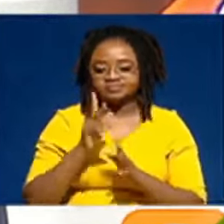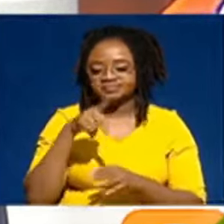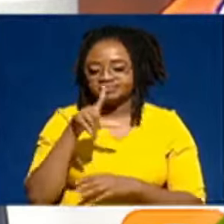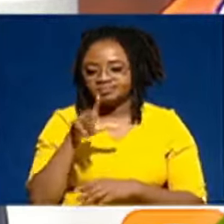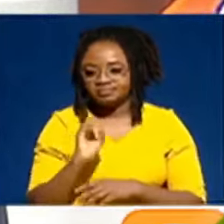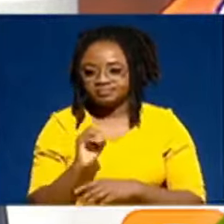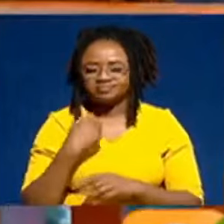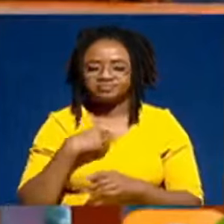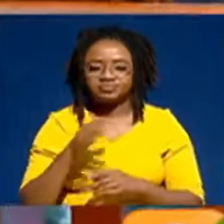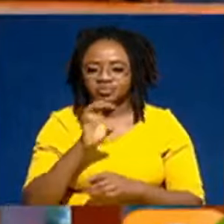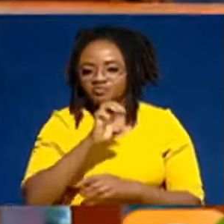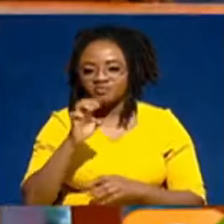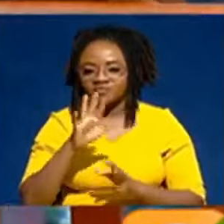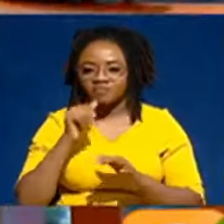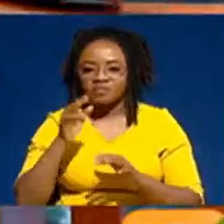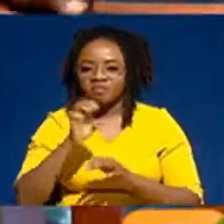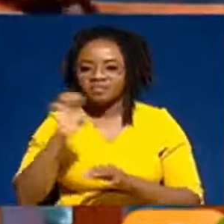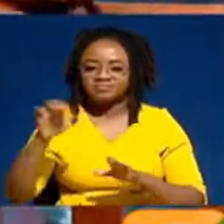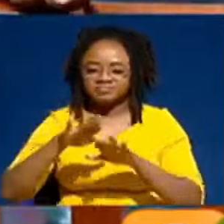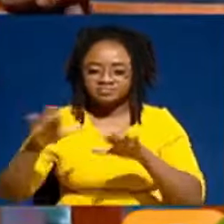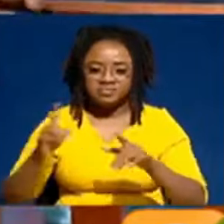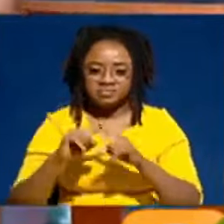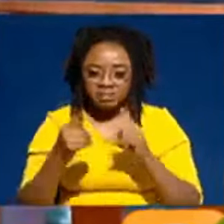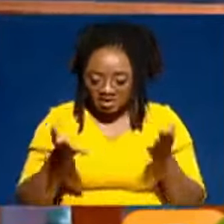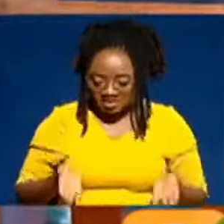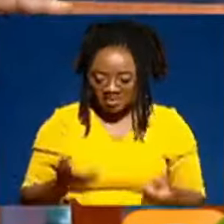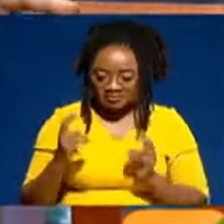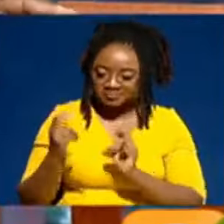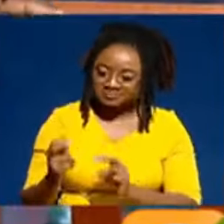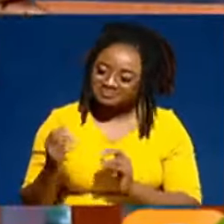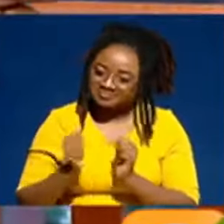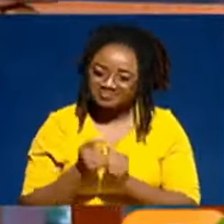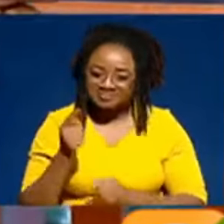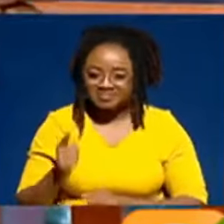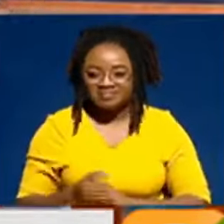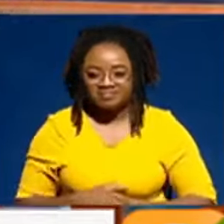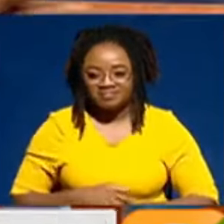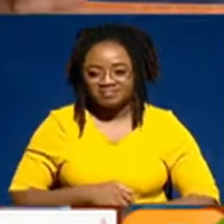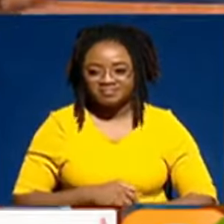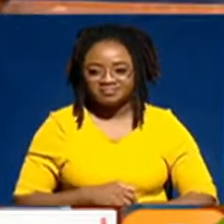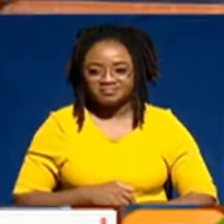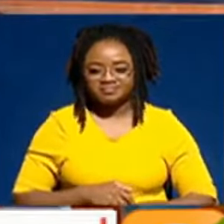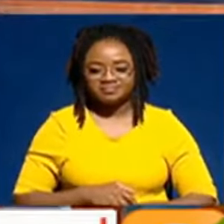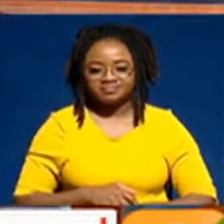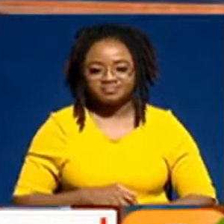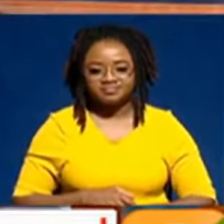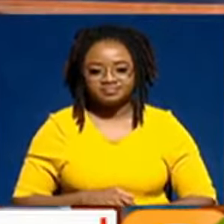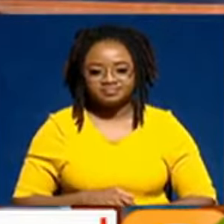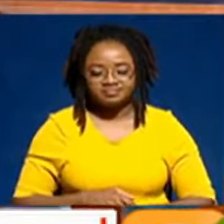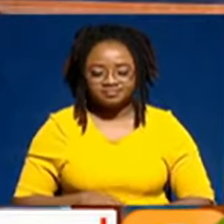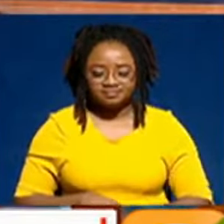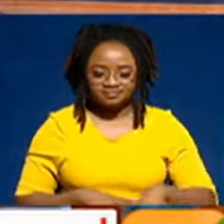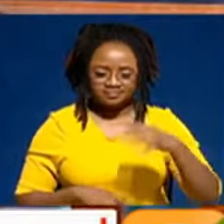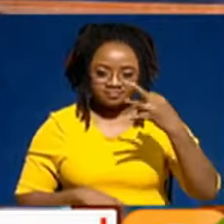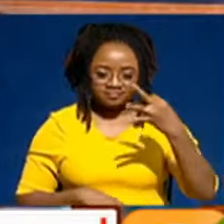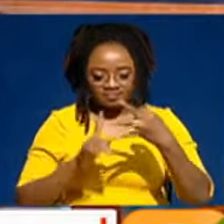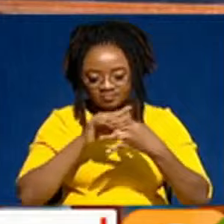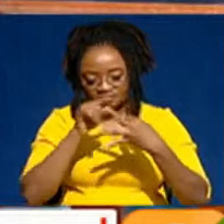yes. Where it's land also. But we're here with you. So there are two or three things that we can do. Number